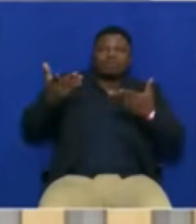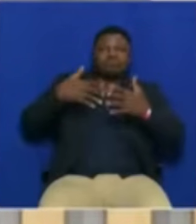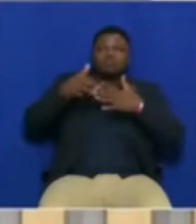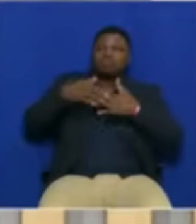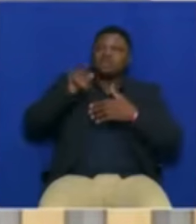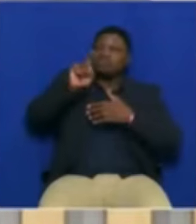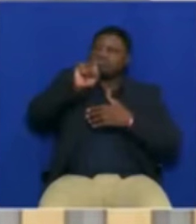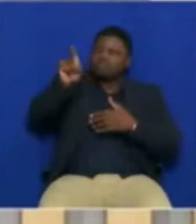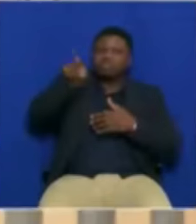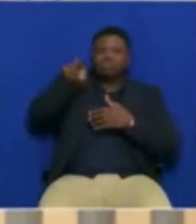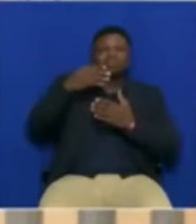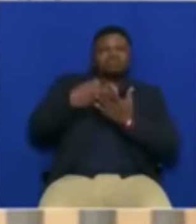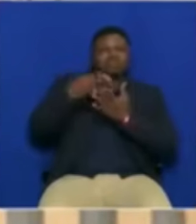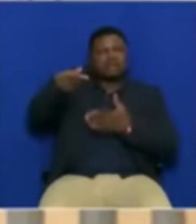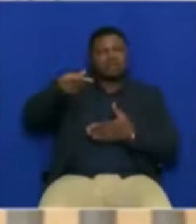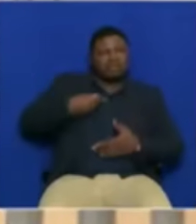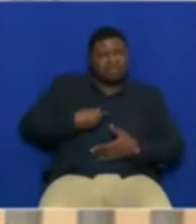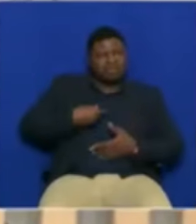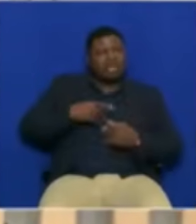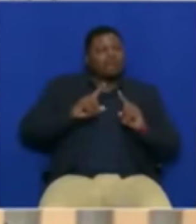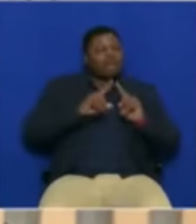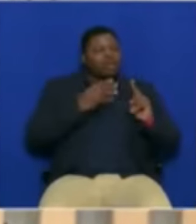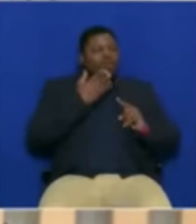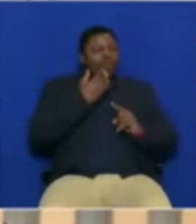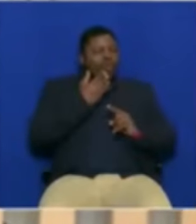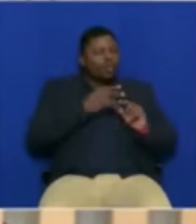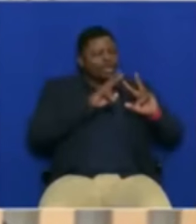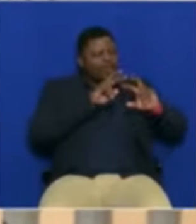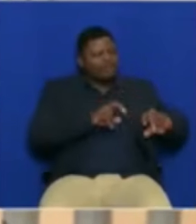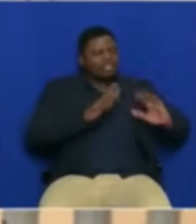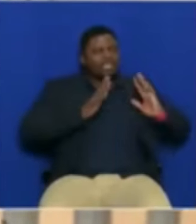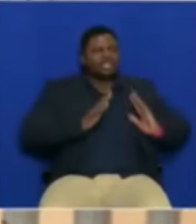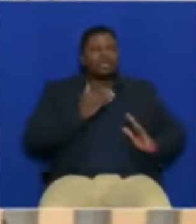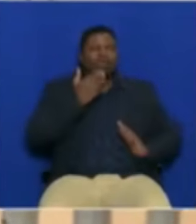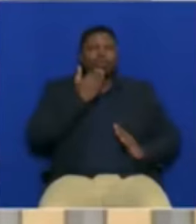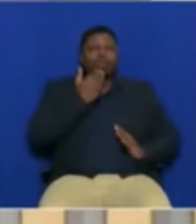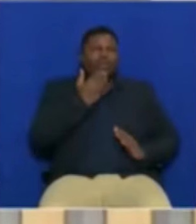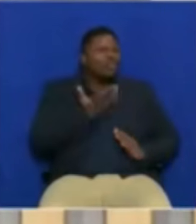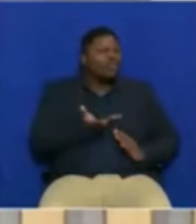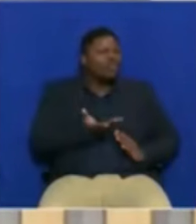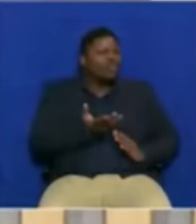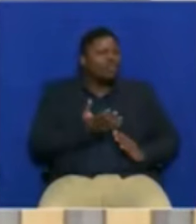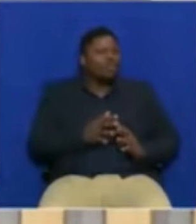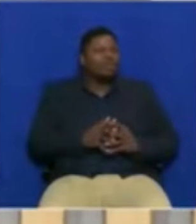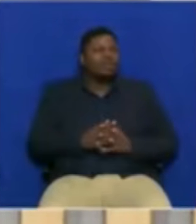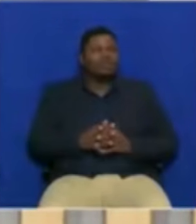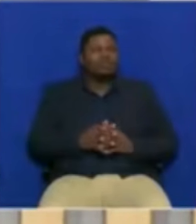investigator? It's investigator Rapesu.